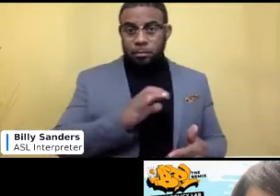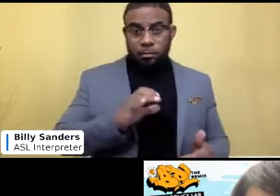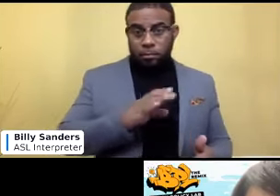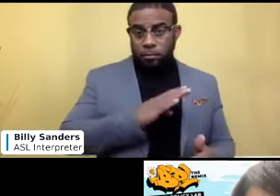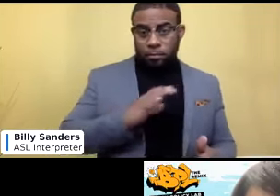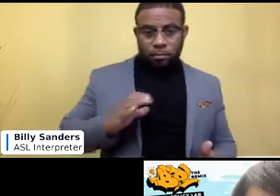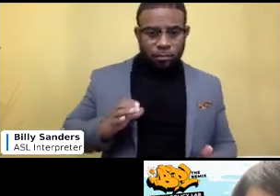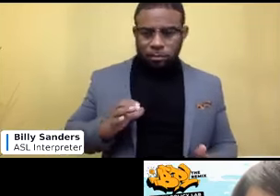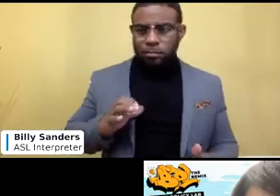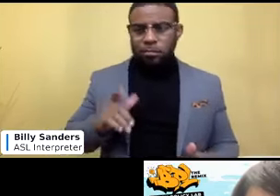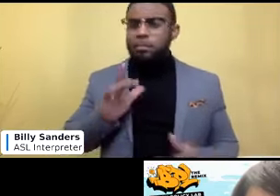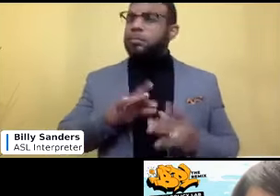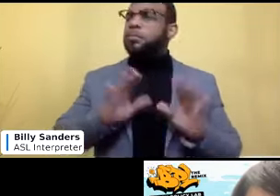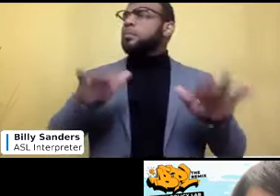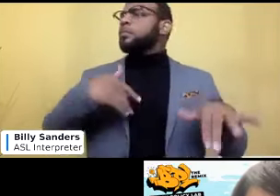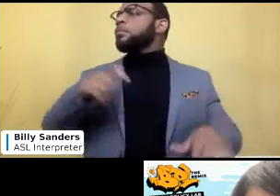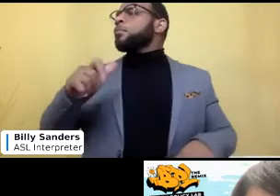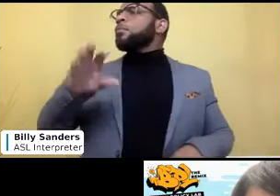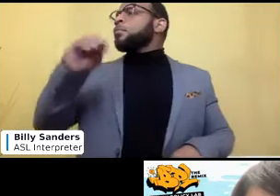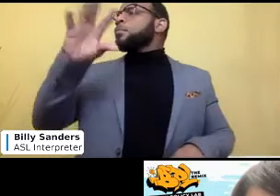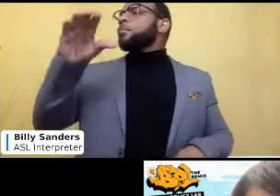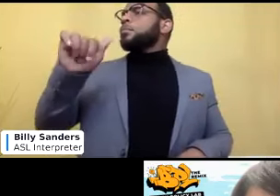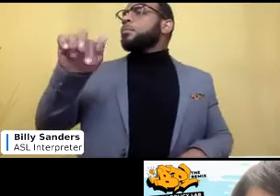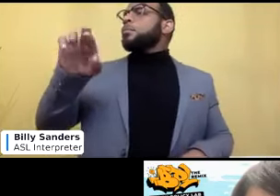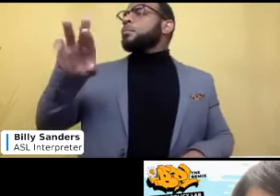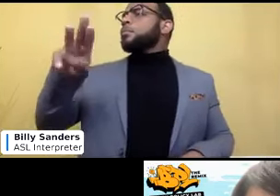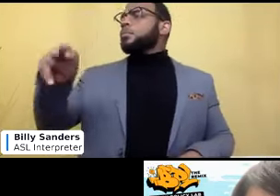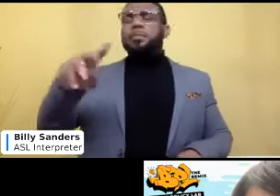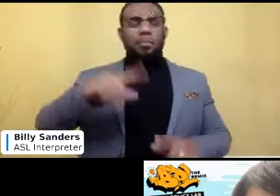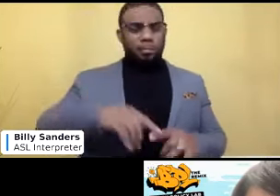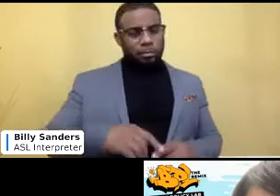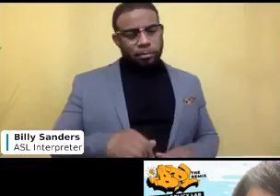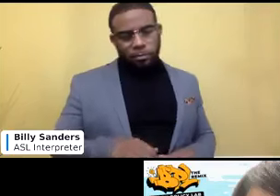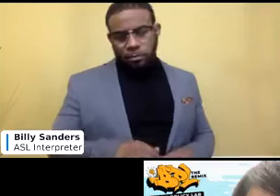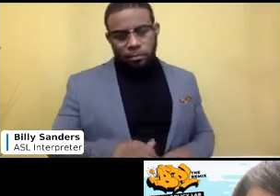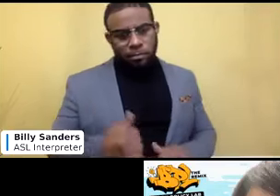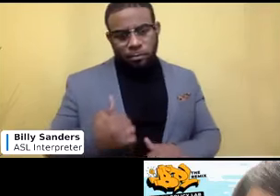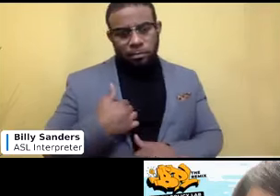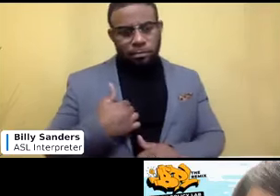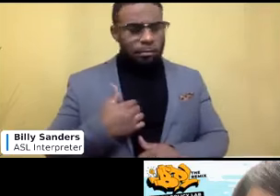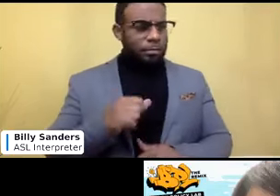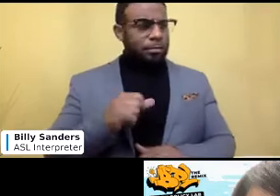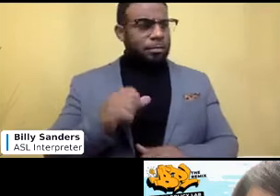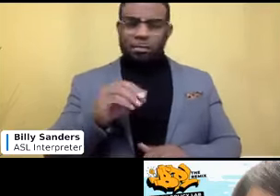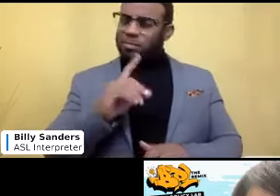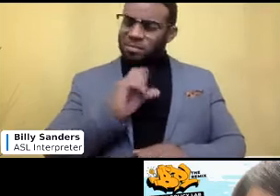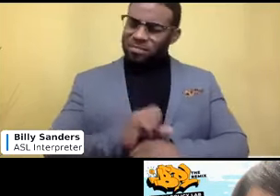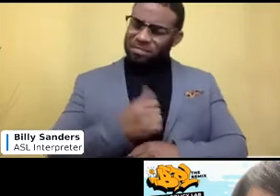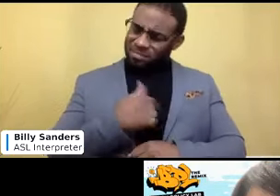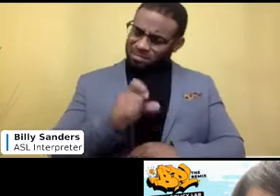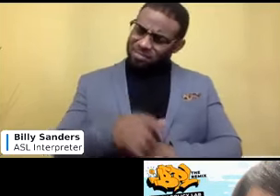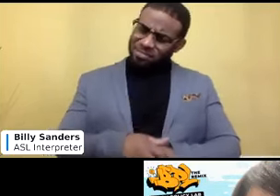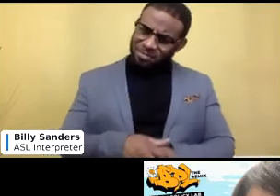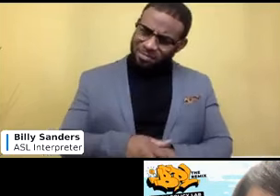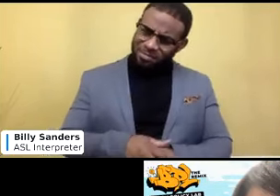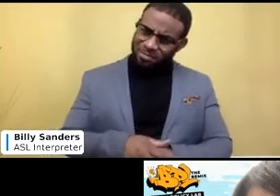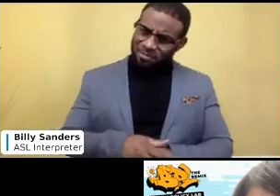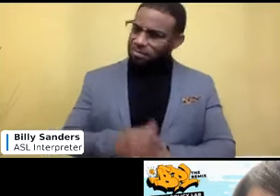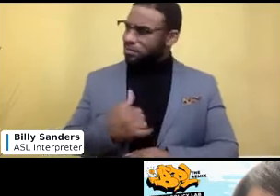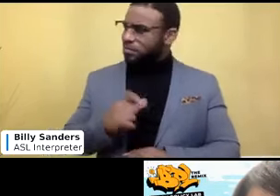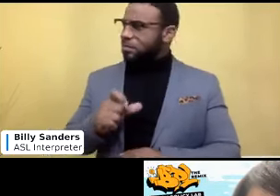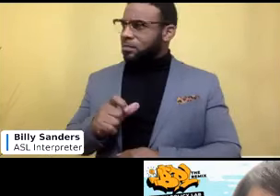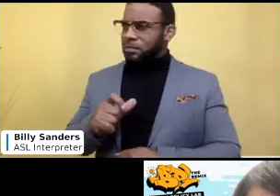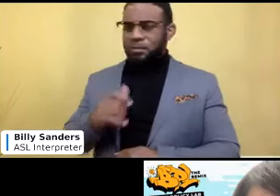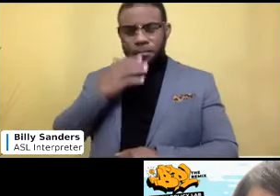all of them, they'll say, oh, we need AFRICOM and whatnot. The militarizing of the Africa. Really? We need, we